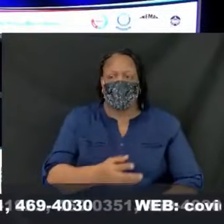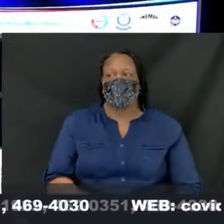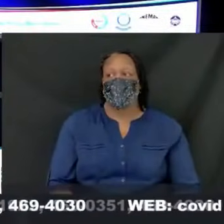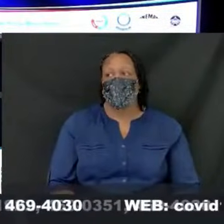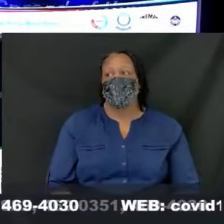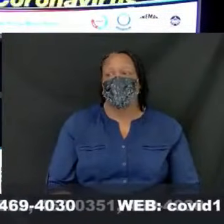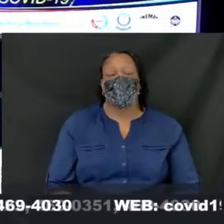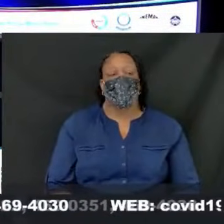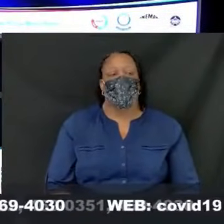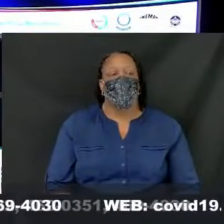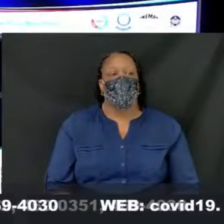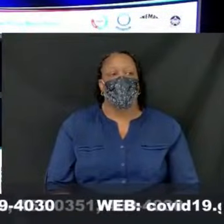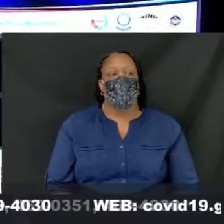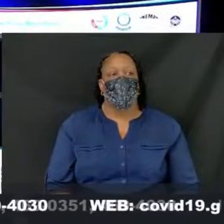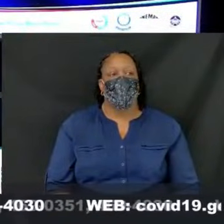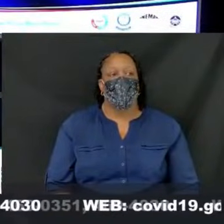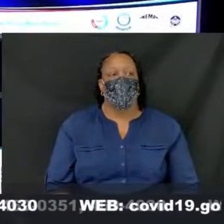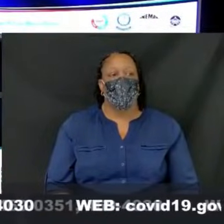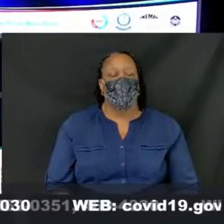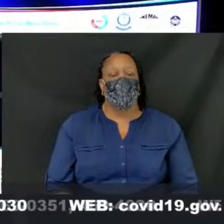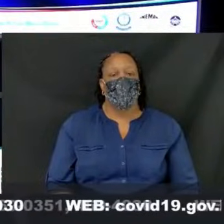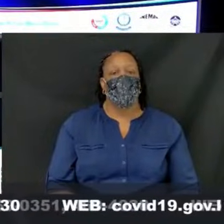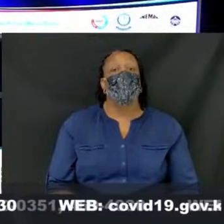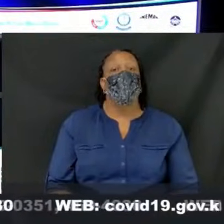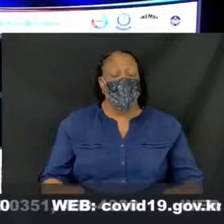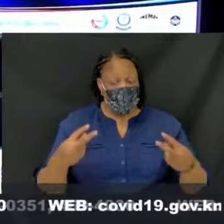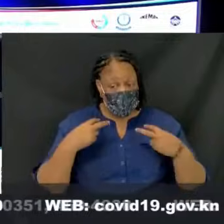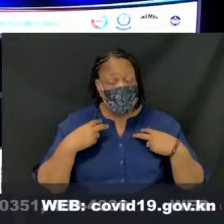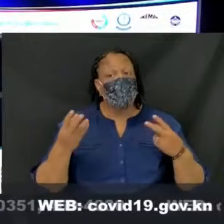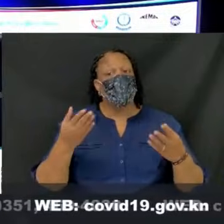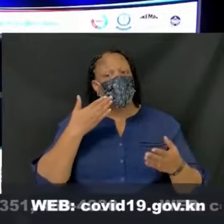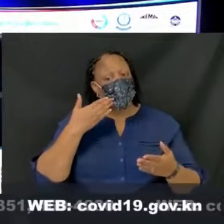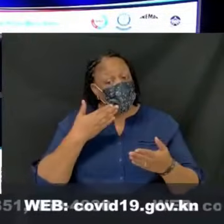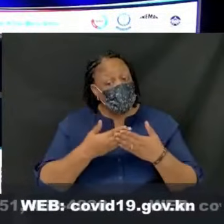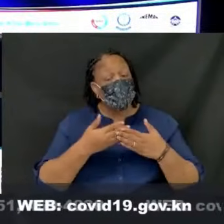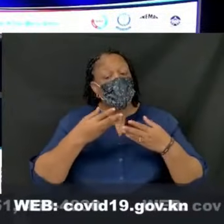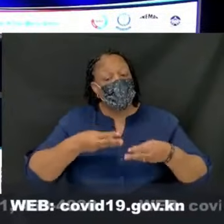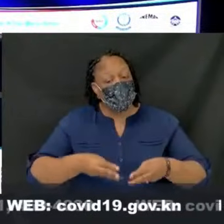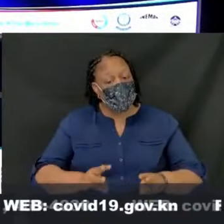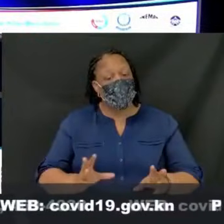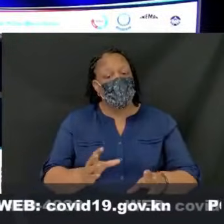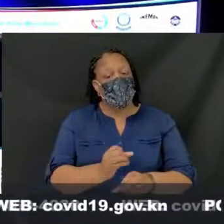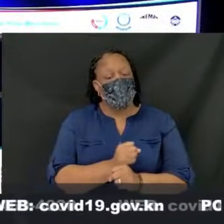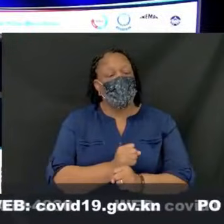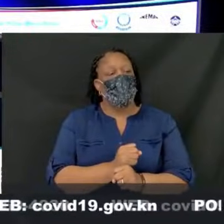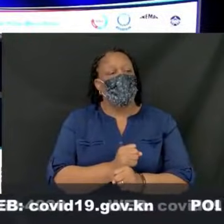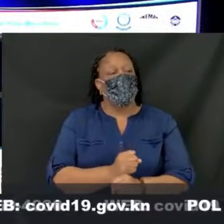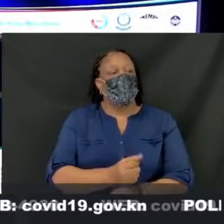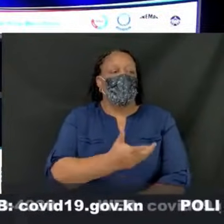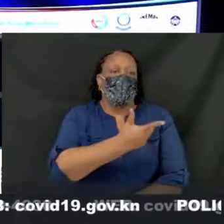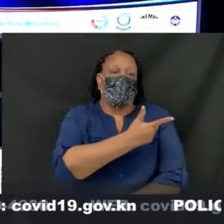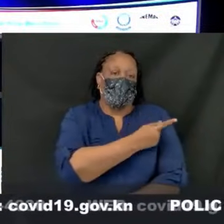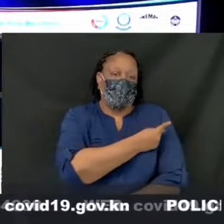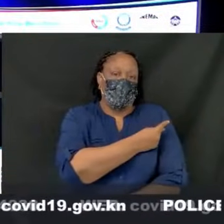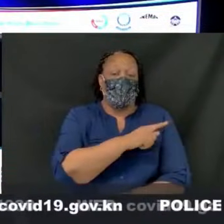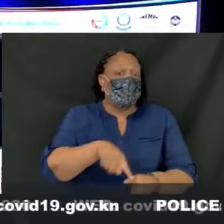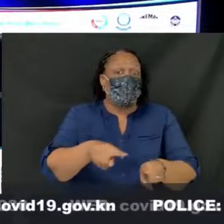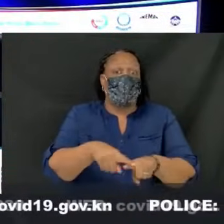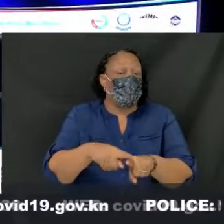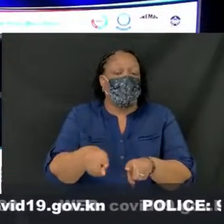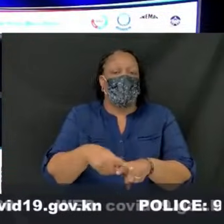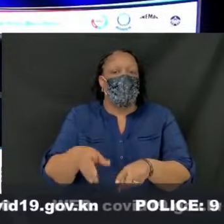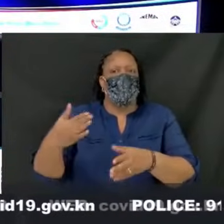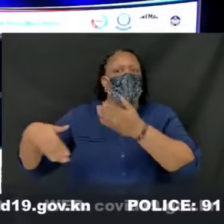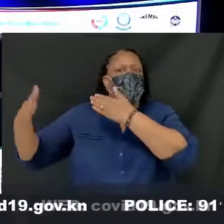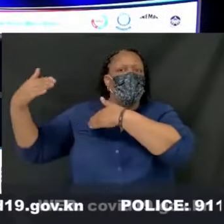has a very long history of vaccine acceptance. St. Kitts and Nevis would have been part of CAREC's vaccination program going back